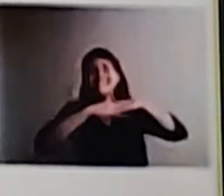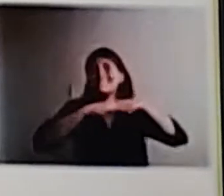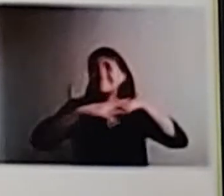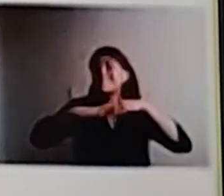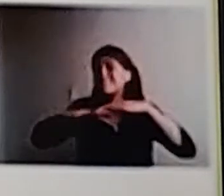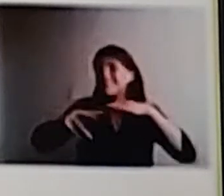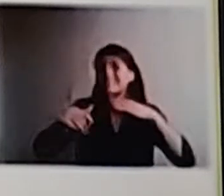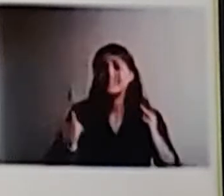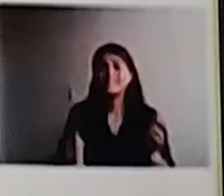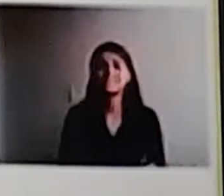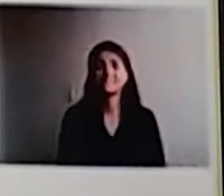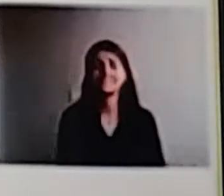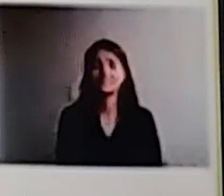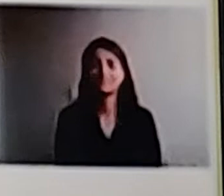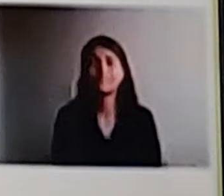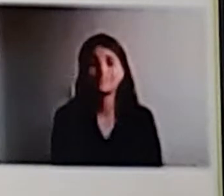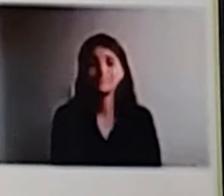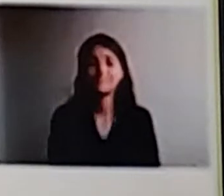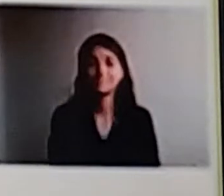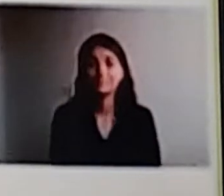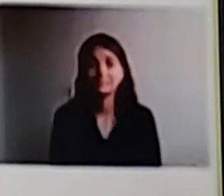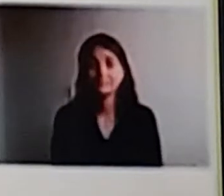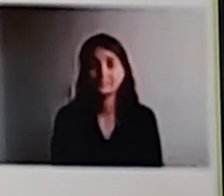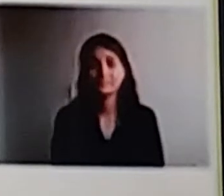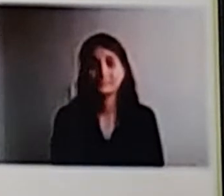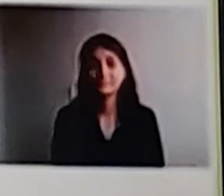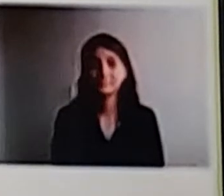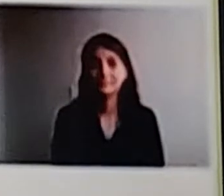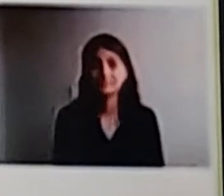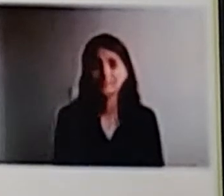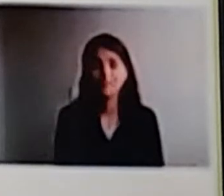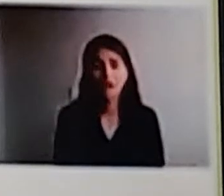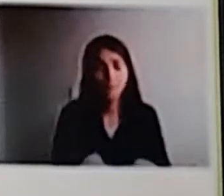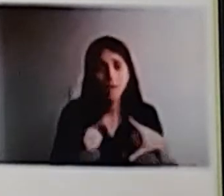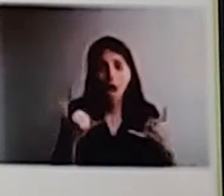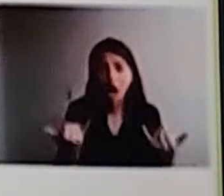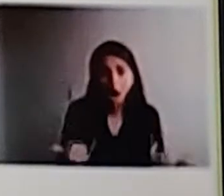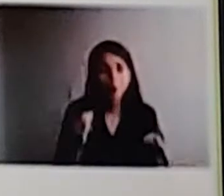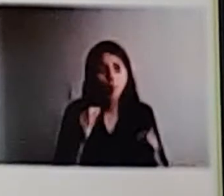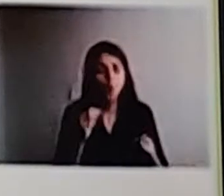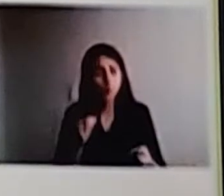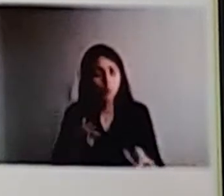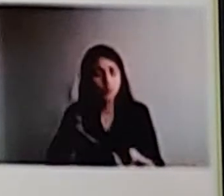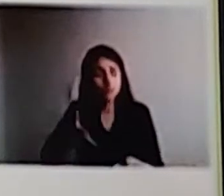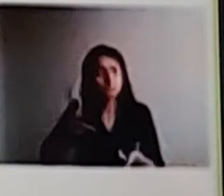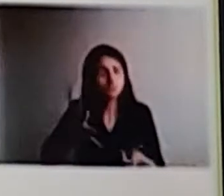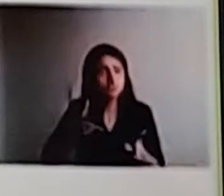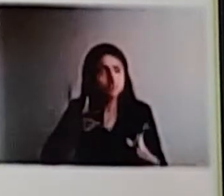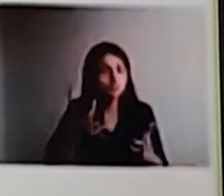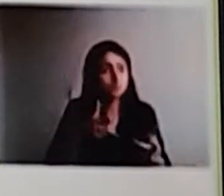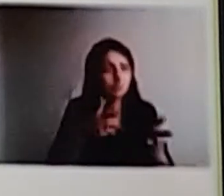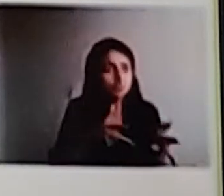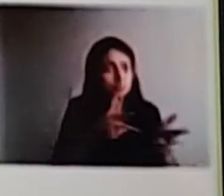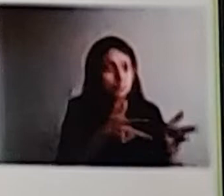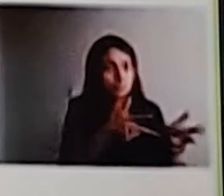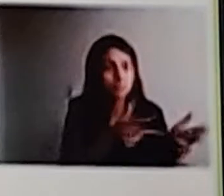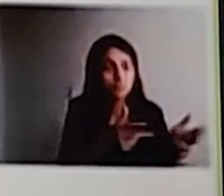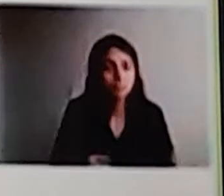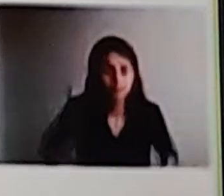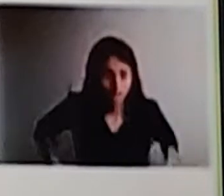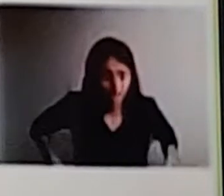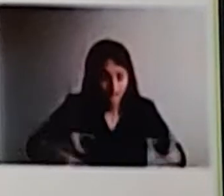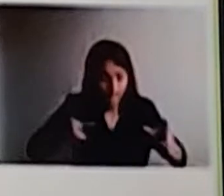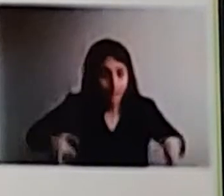Now they are shifting him. Of course, they are putting he's tying him so he doesn't fall down from the wheelchair.